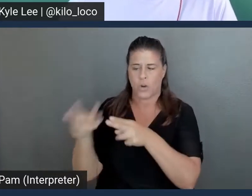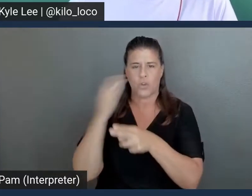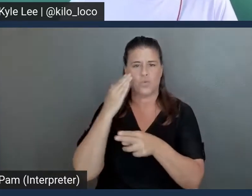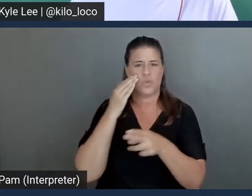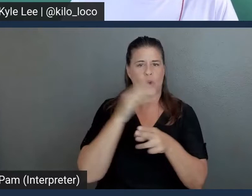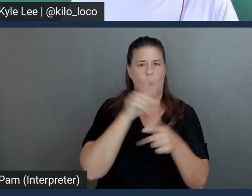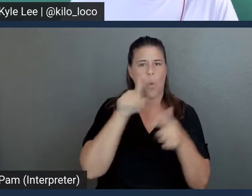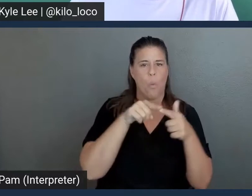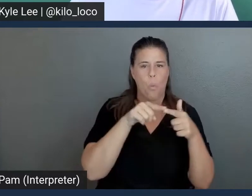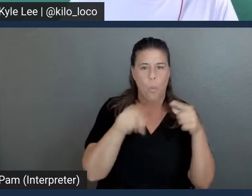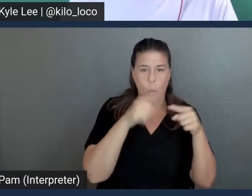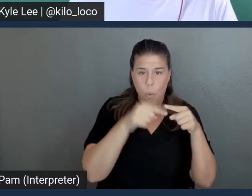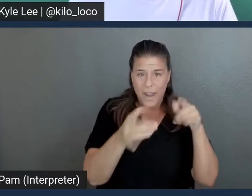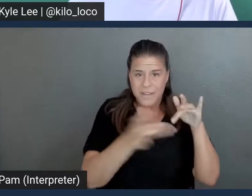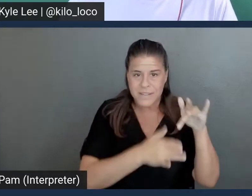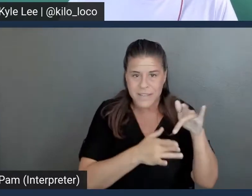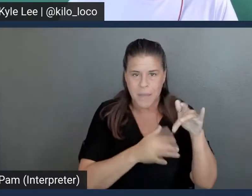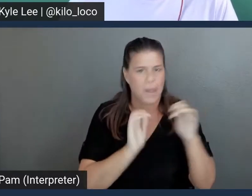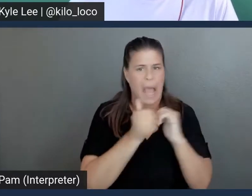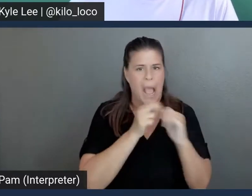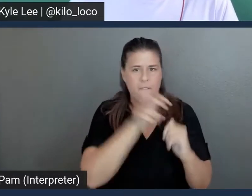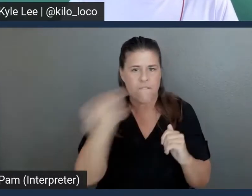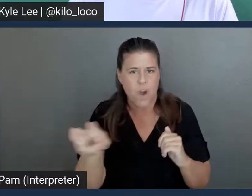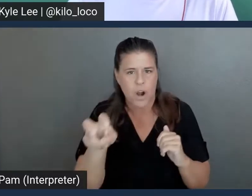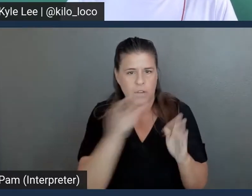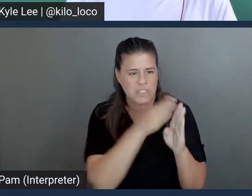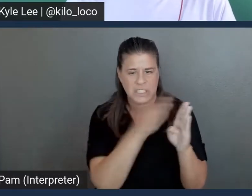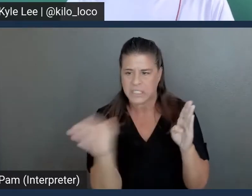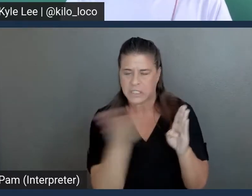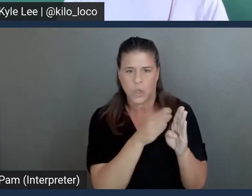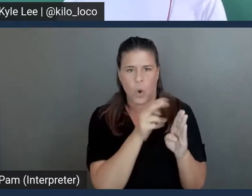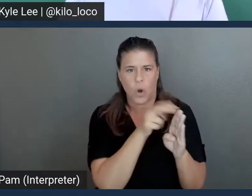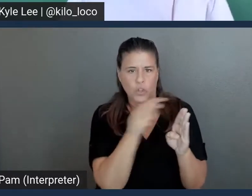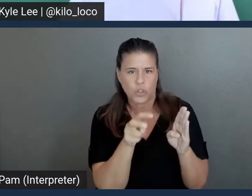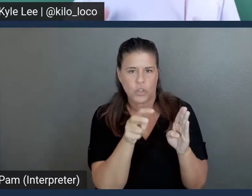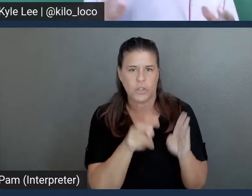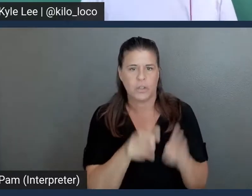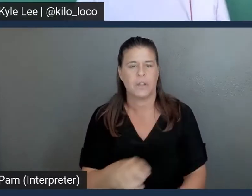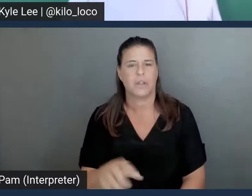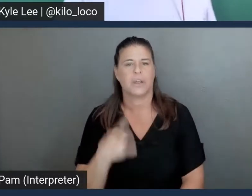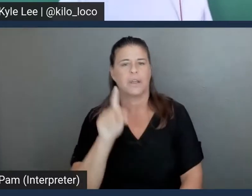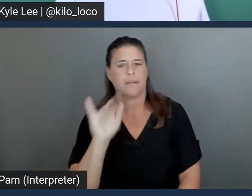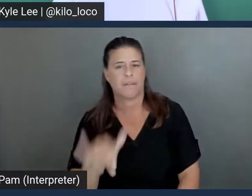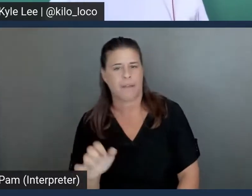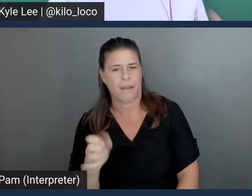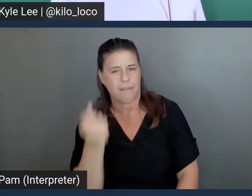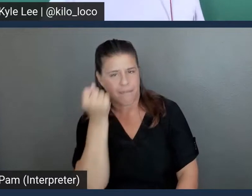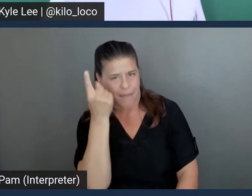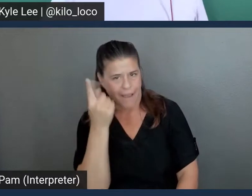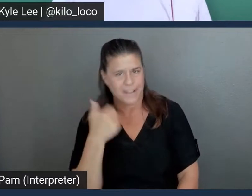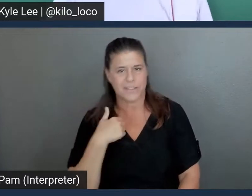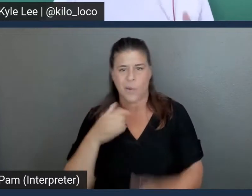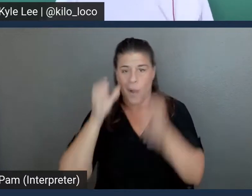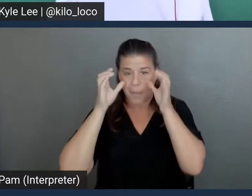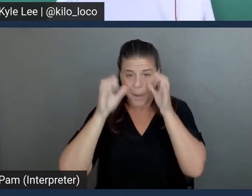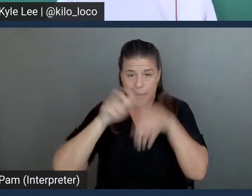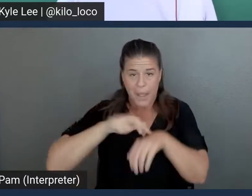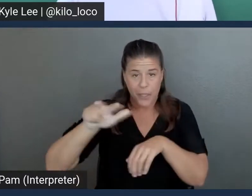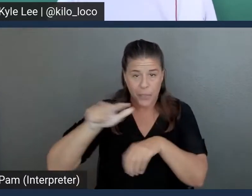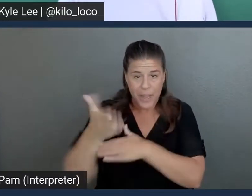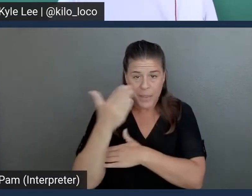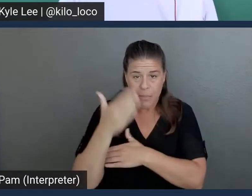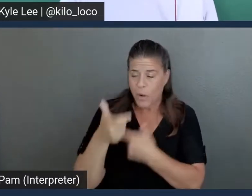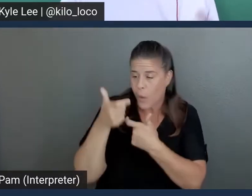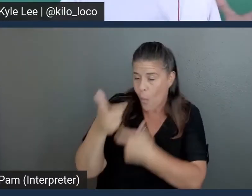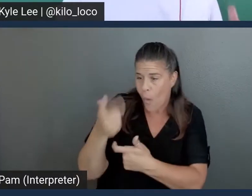and what to skip. Like how far do you skip? So got it. So when I'm up at 3 a.m. in the morning